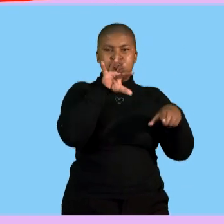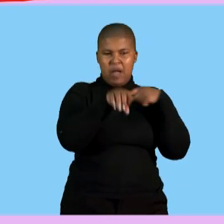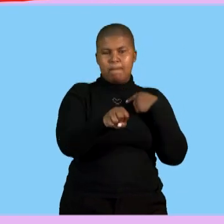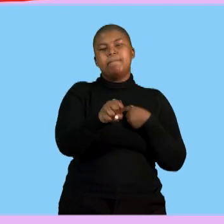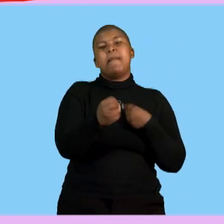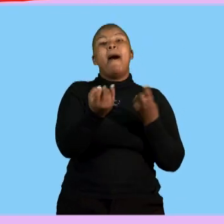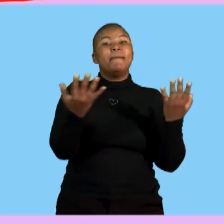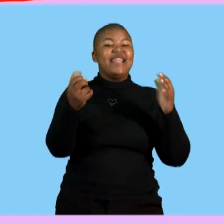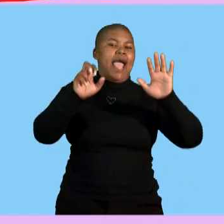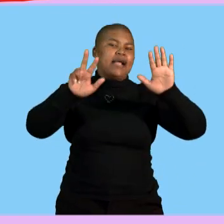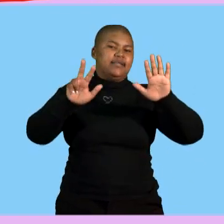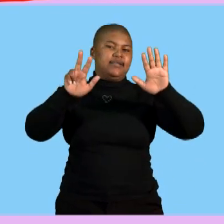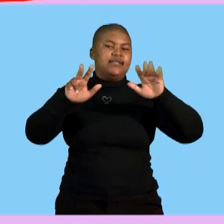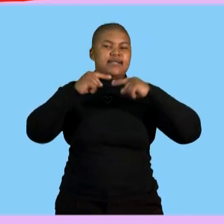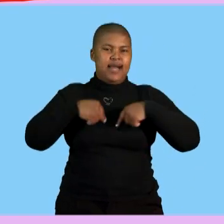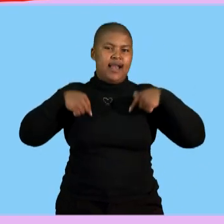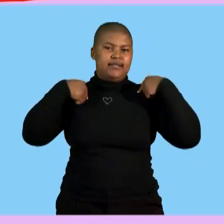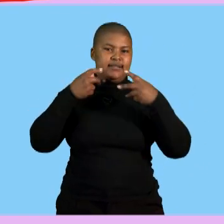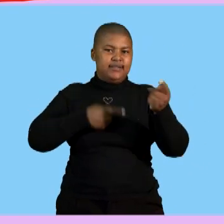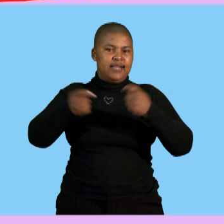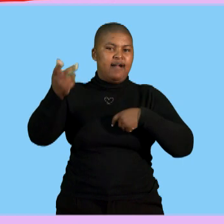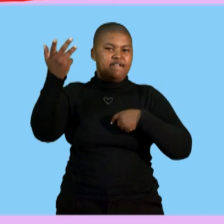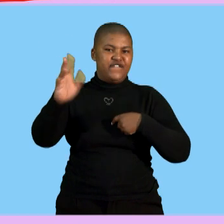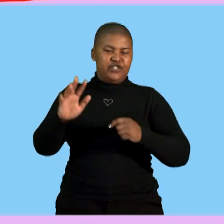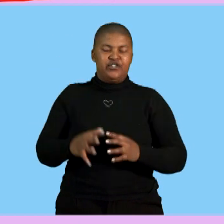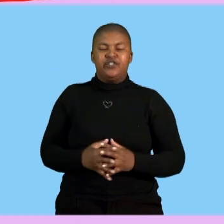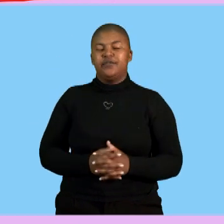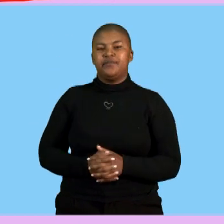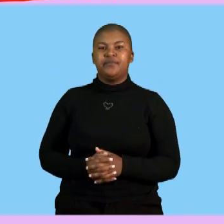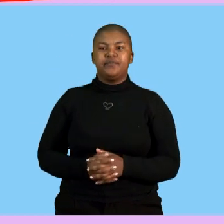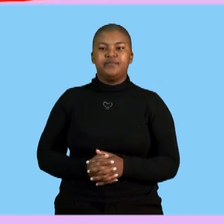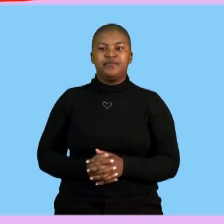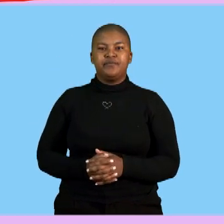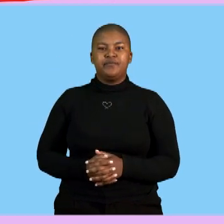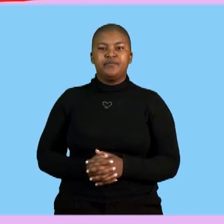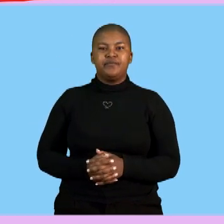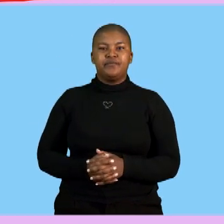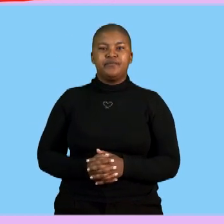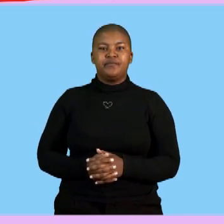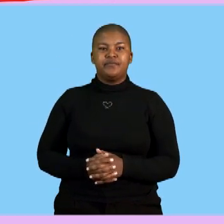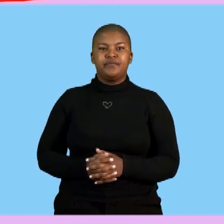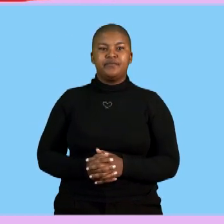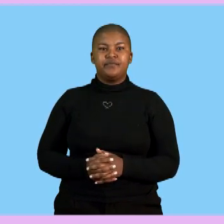you will see it was 8 necklaces that they sold.